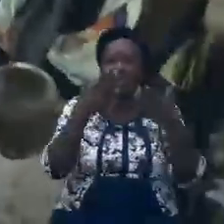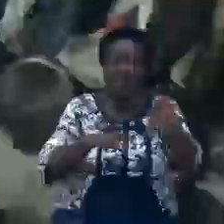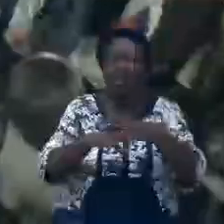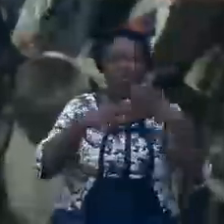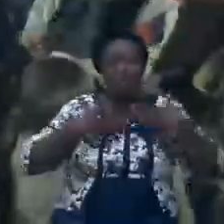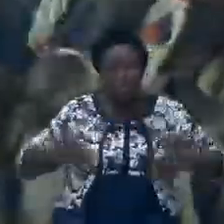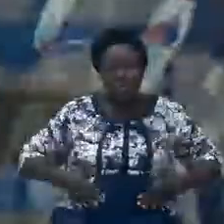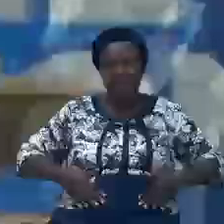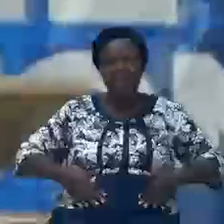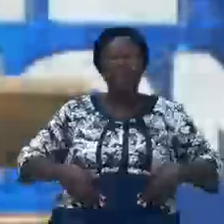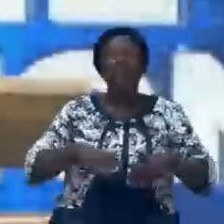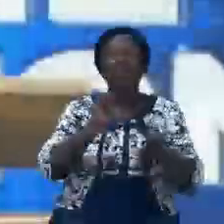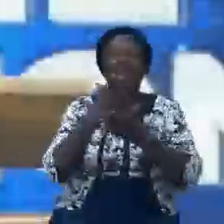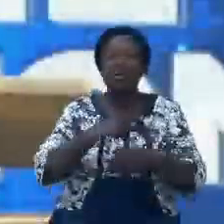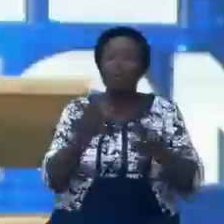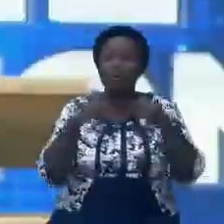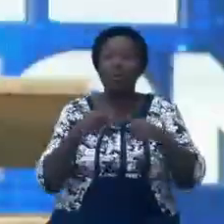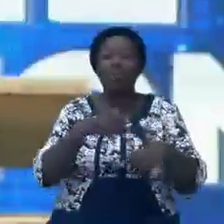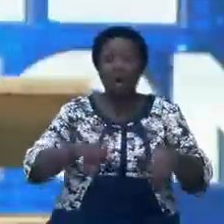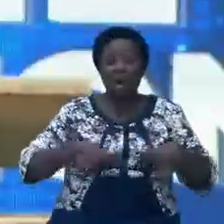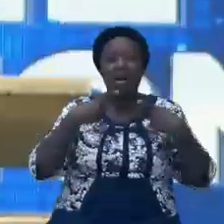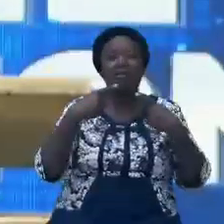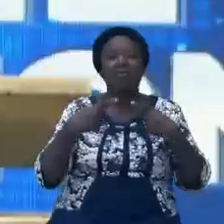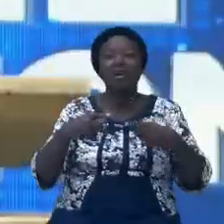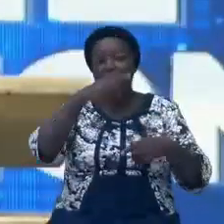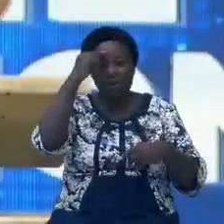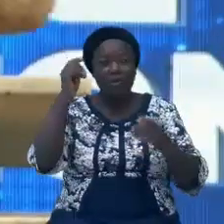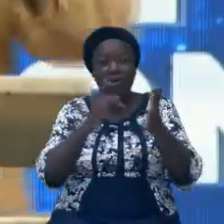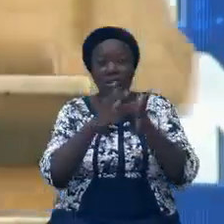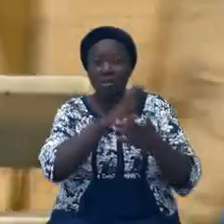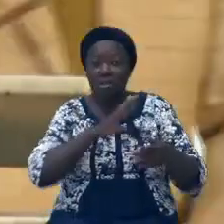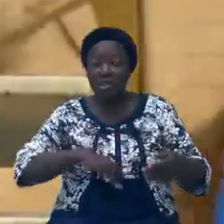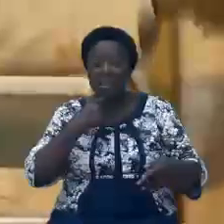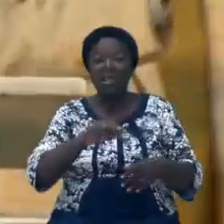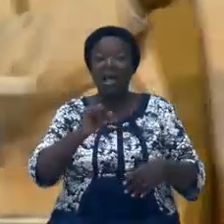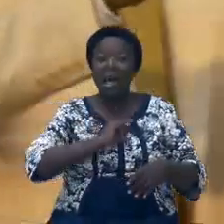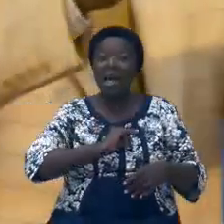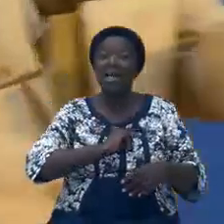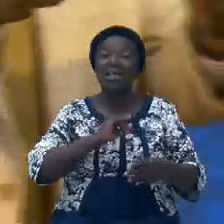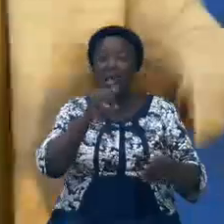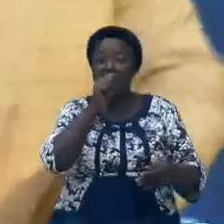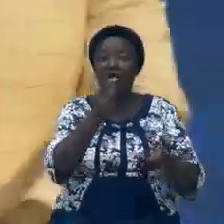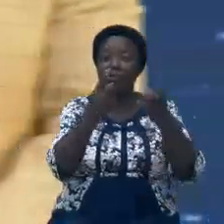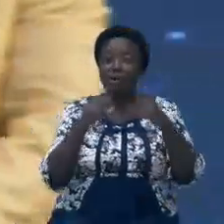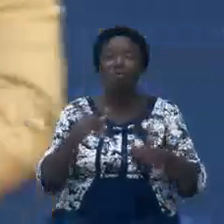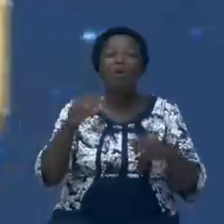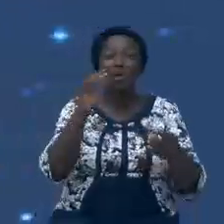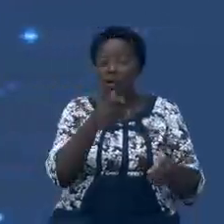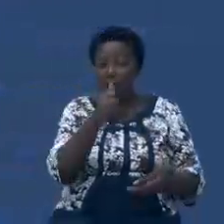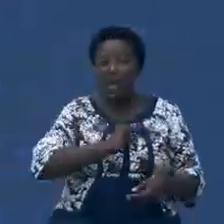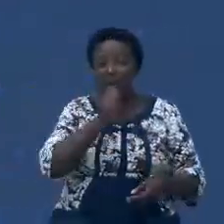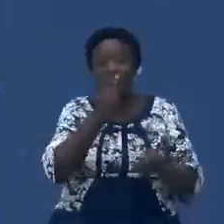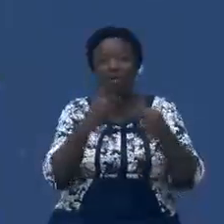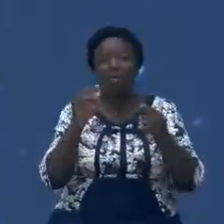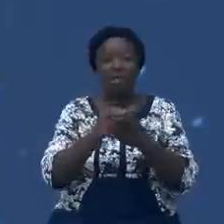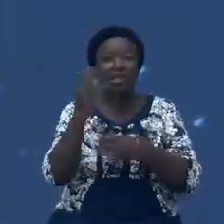dead in your body that they say will come alive christ said i am calm that day might have